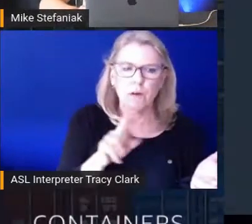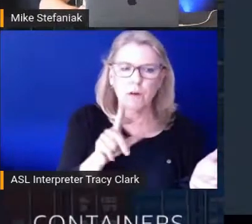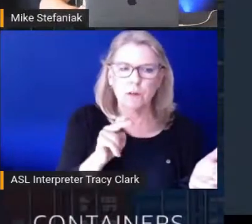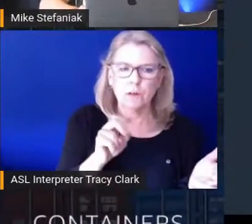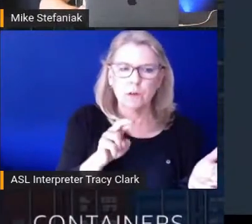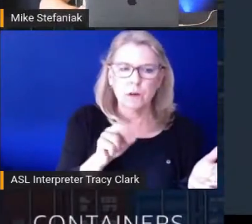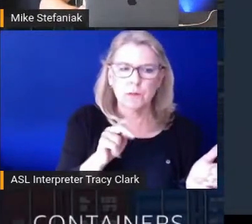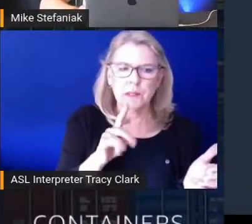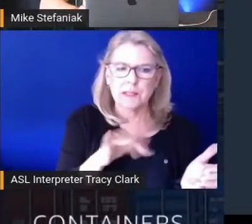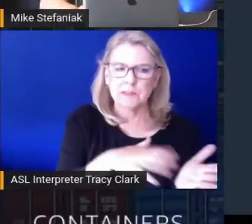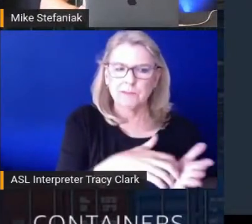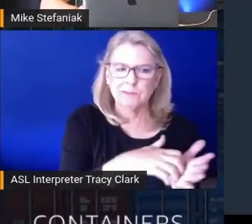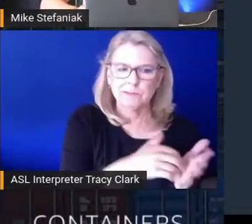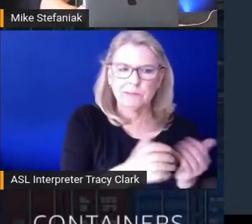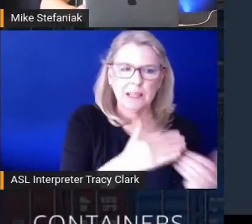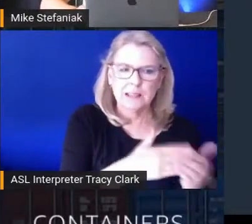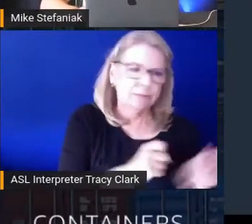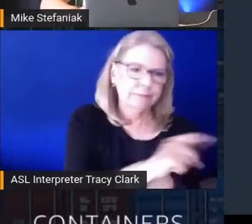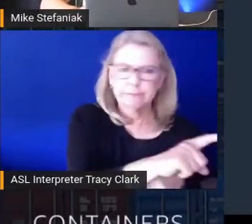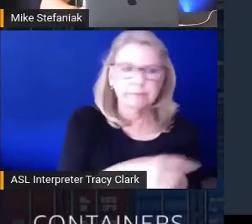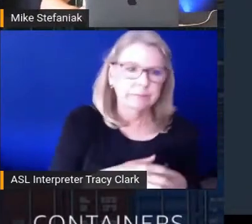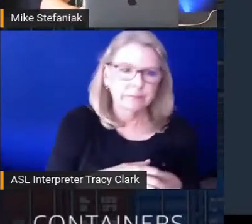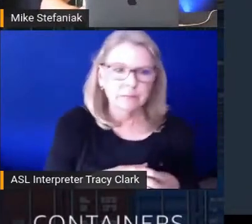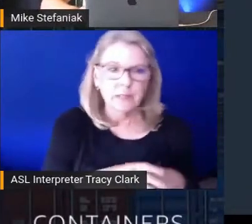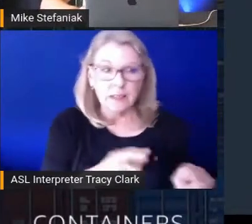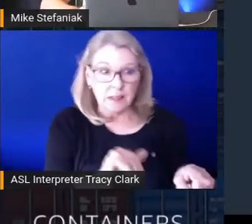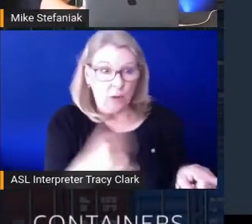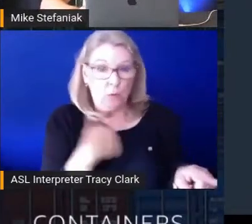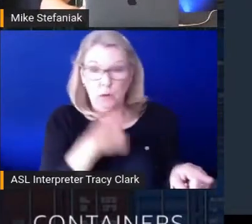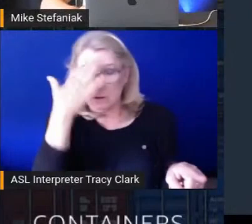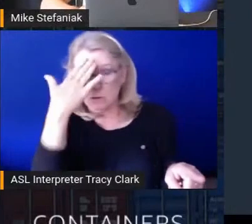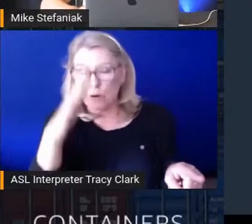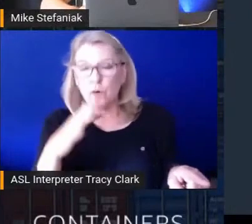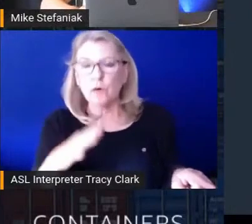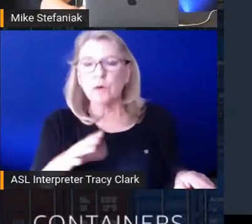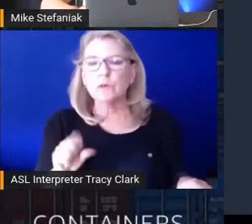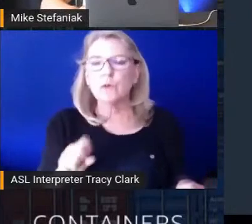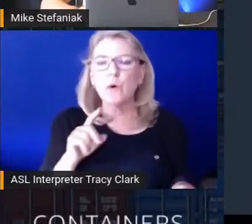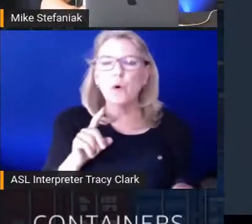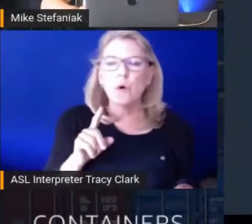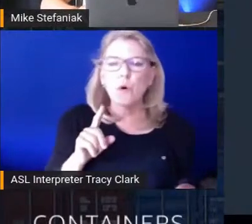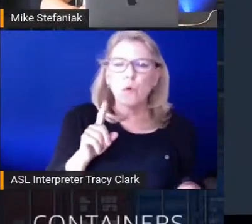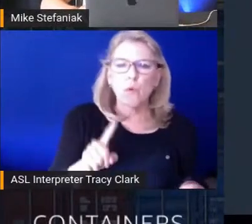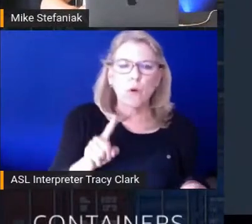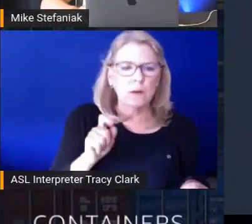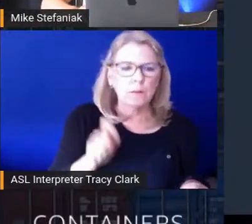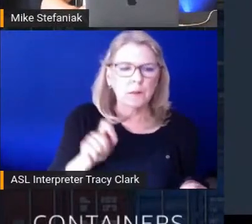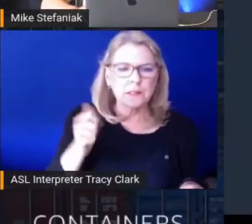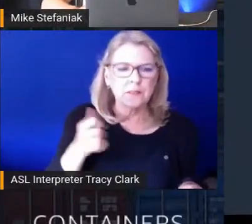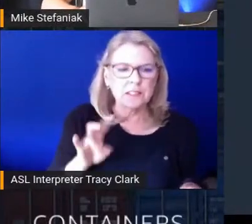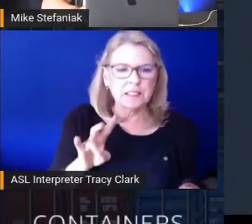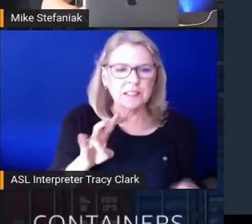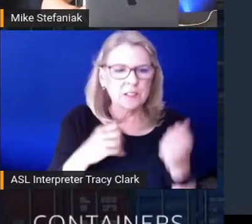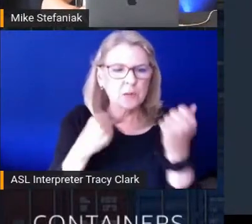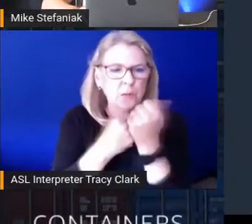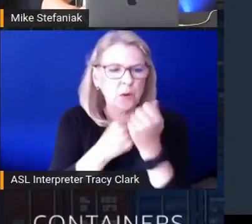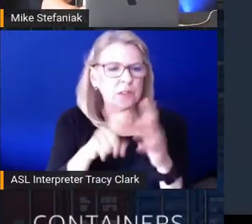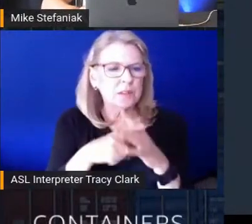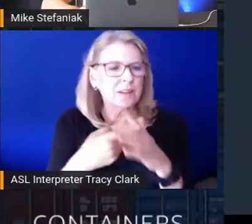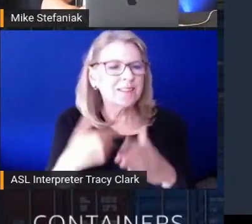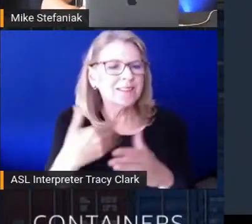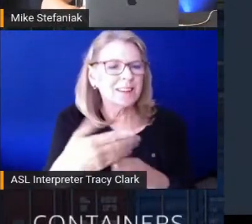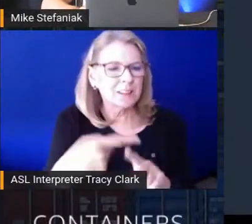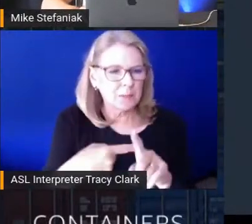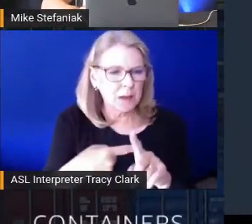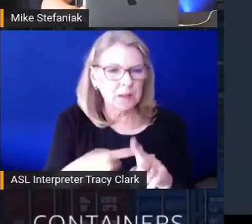is. And the 117 end of support is coming next month. 118 is coming next year. So it's critical that